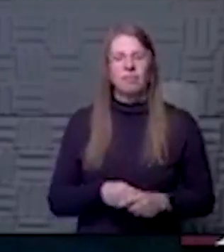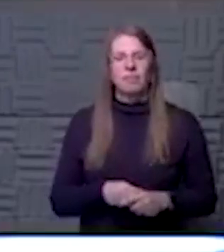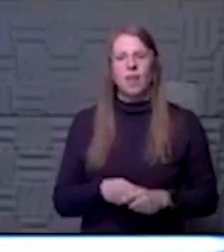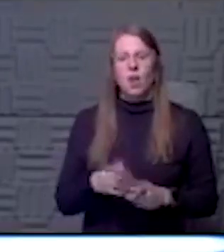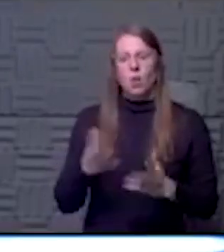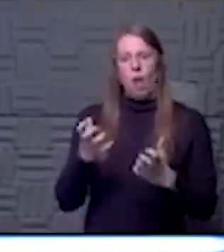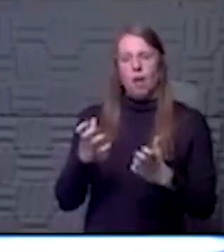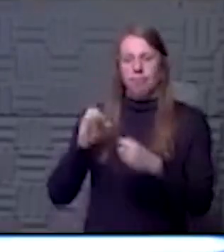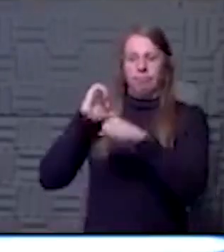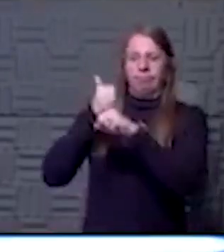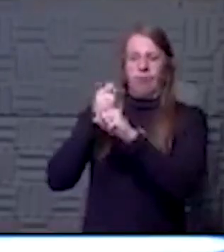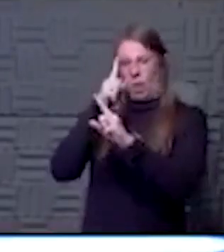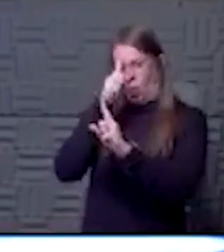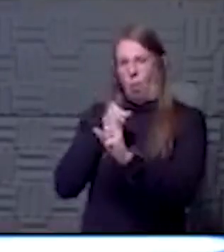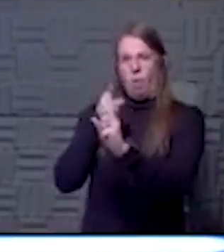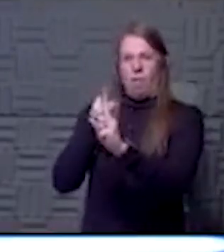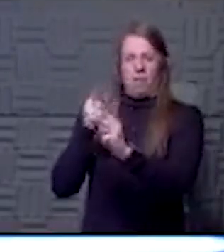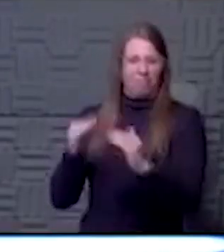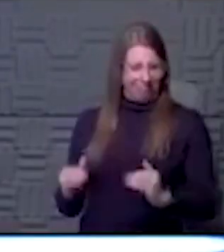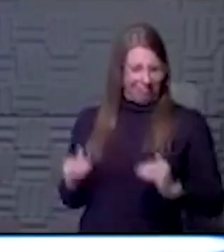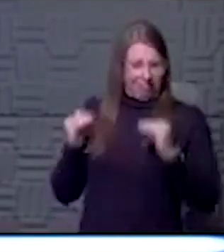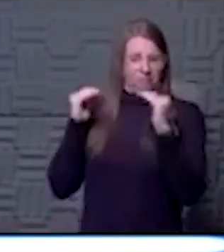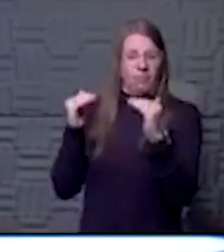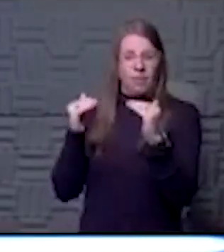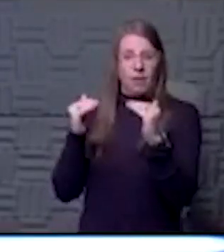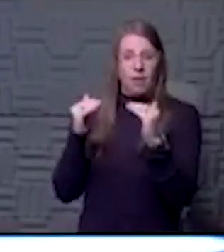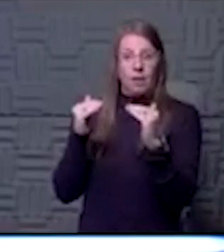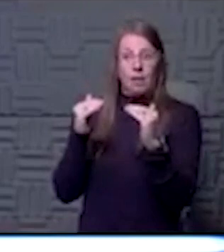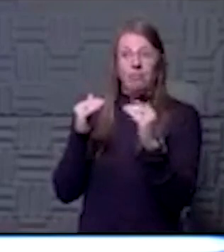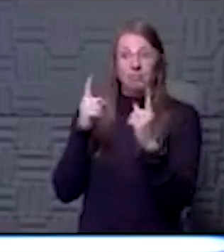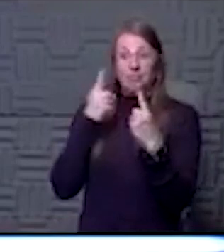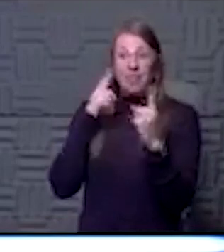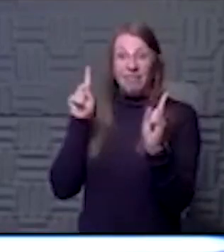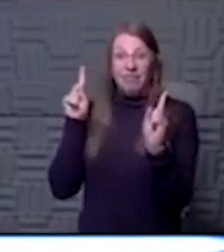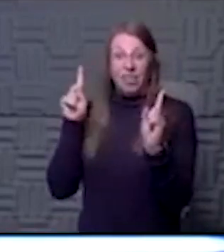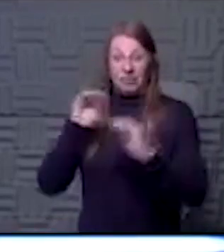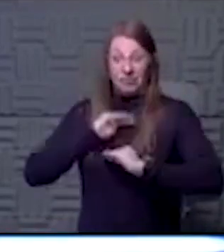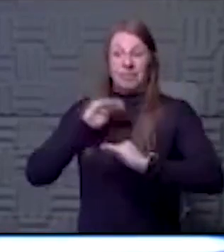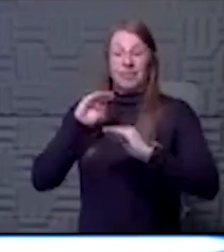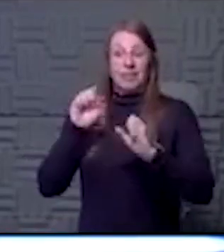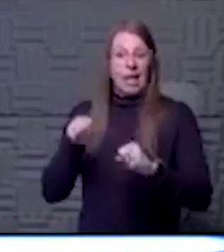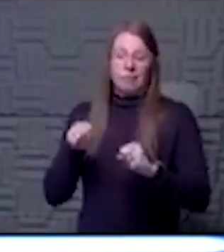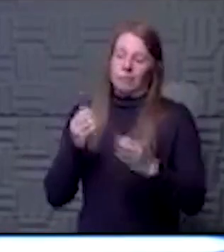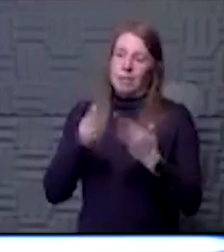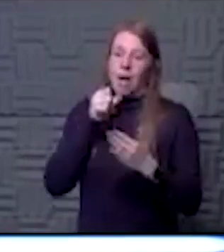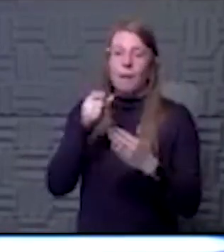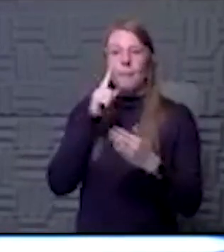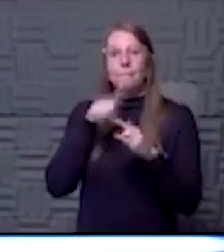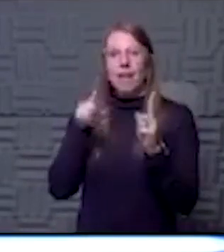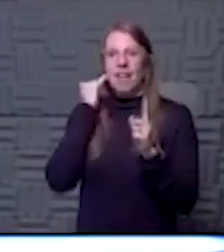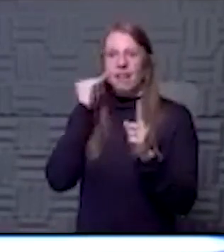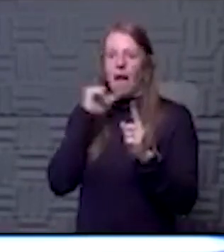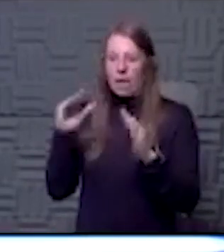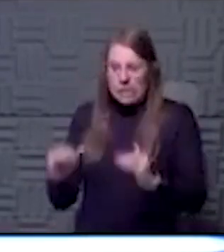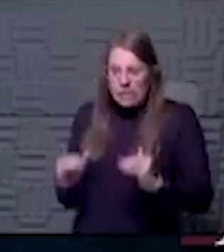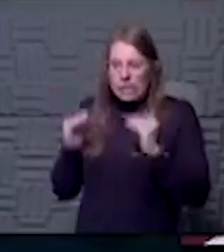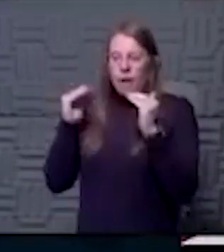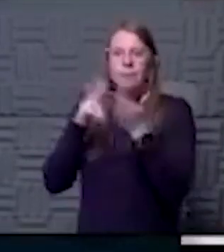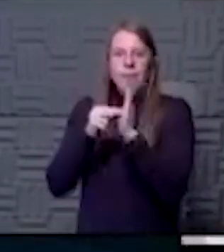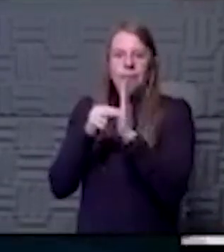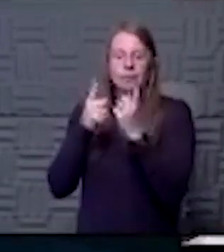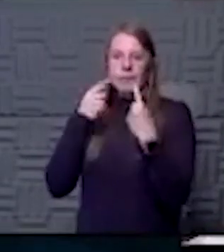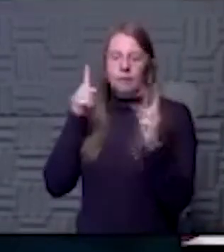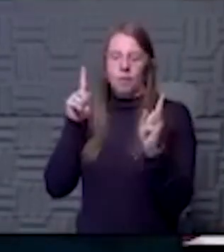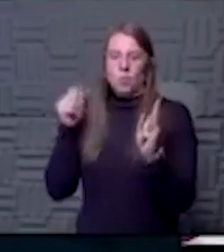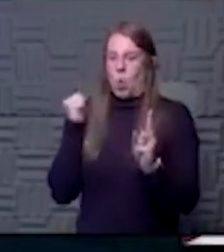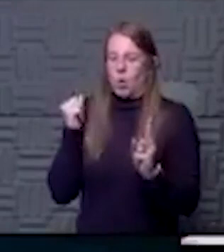goals high and know that it may not be fully achievable, but if we don't set it there, we're never going to get there. Yeah, and I think every time